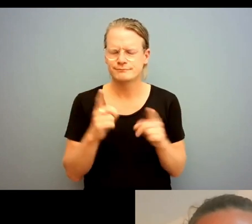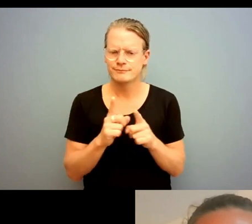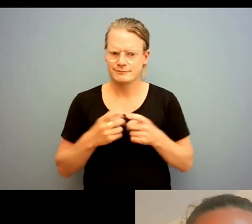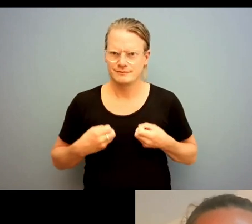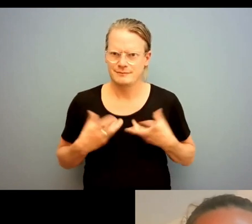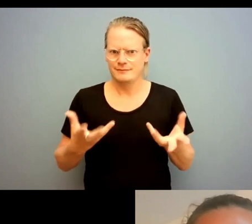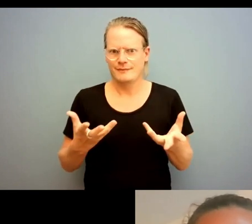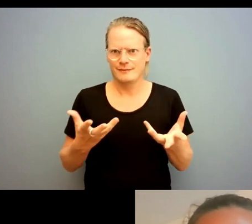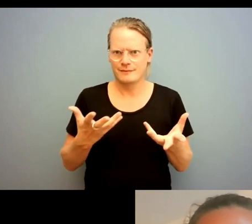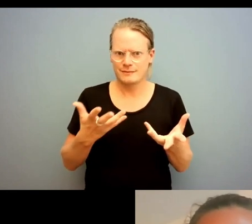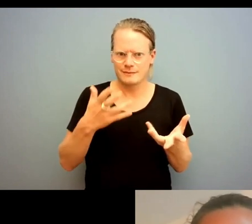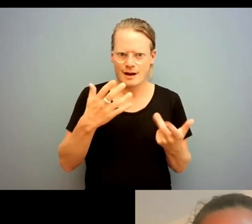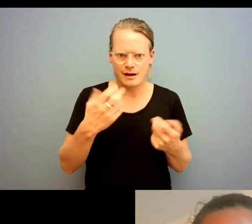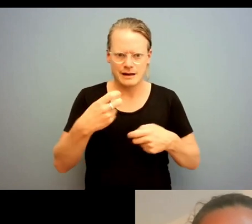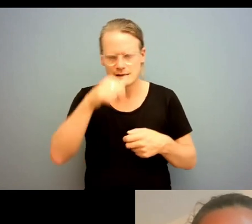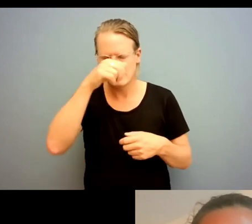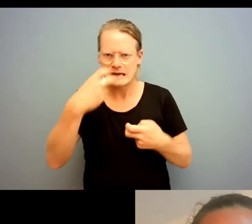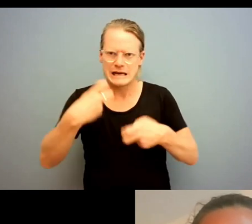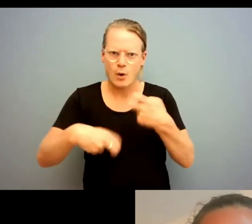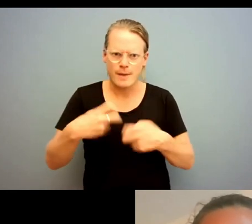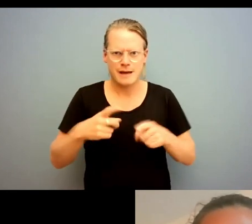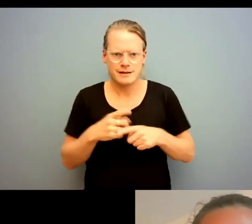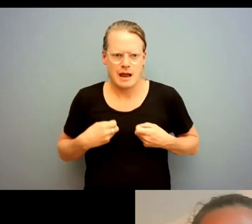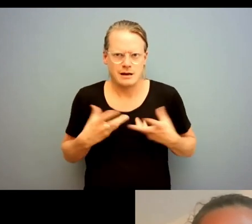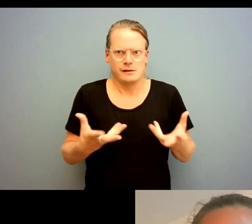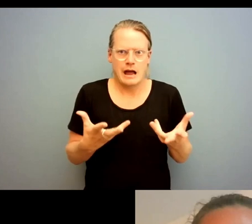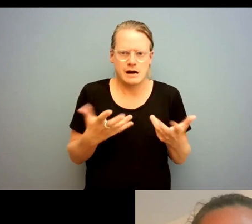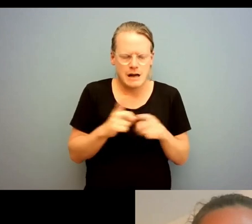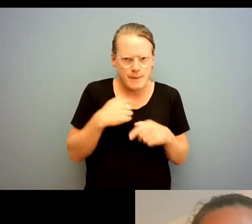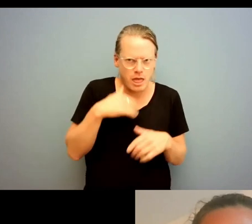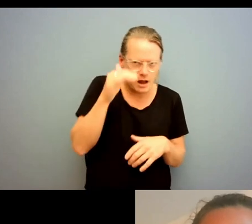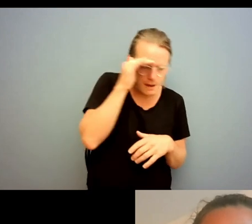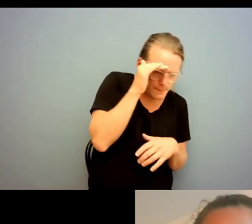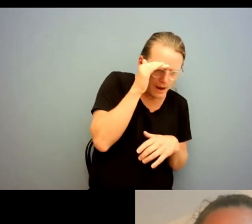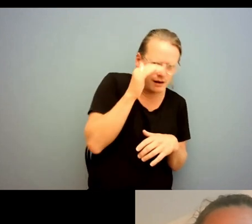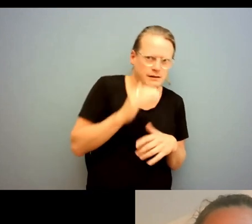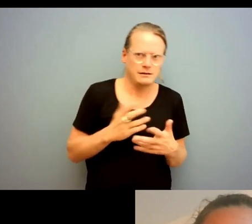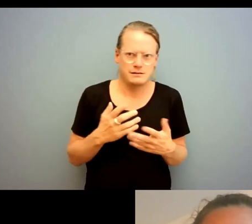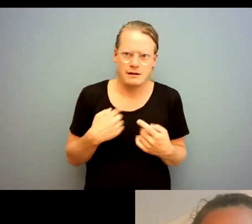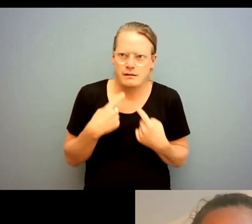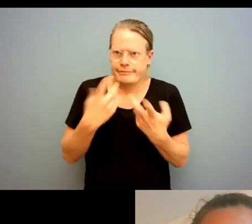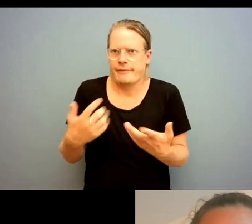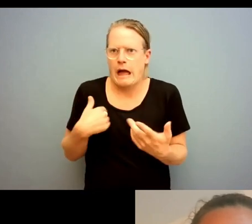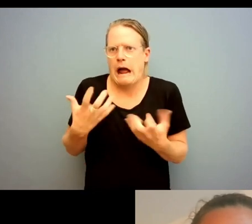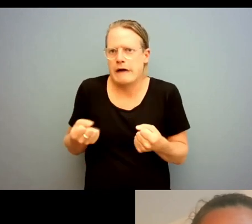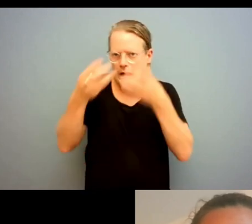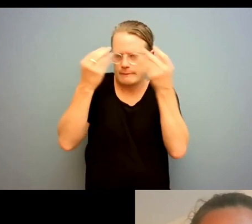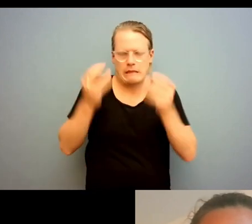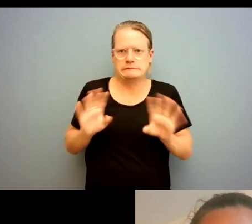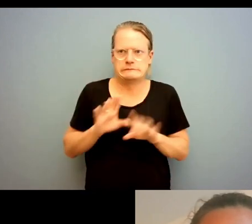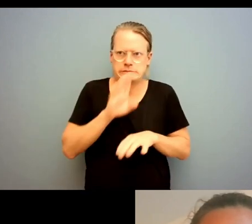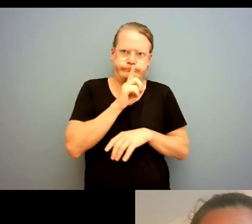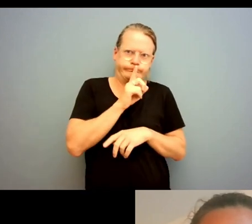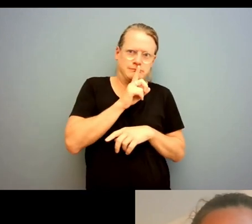how you can be ashamed maybe, and that it's difficult to speak